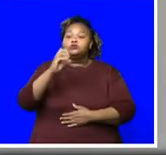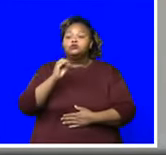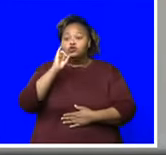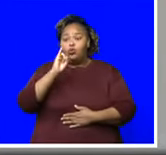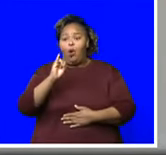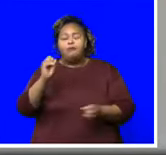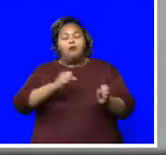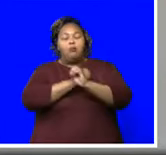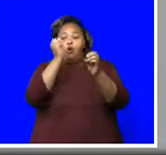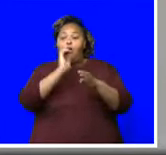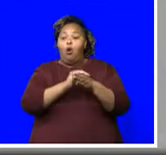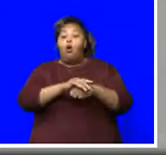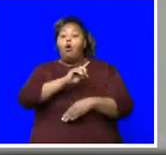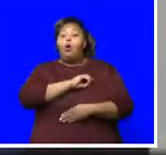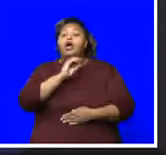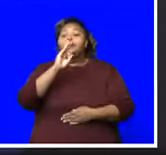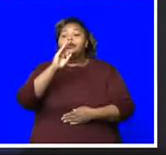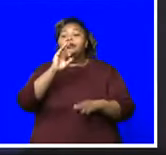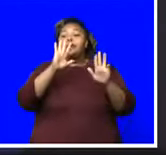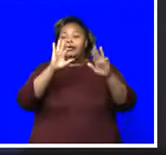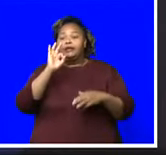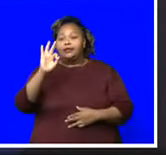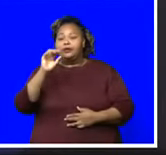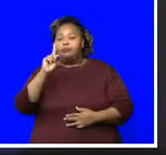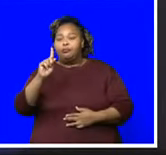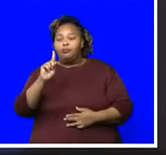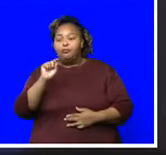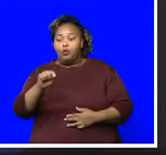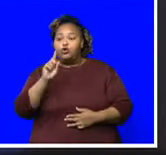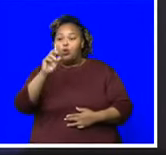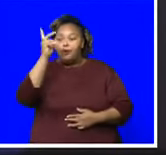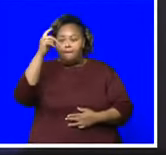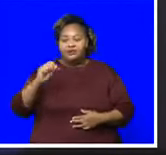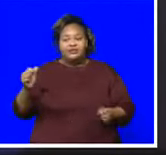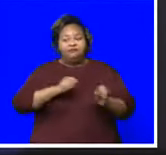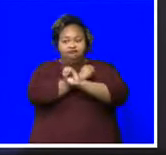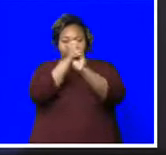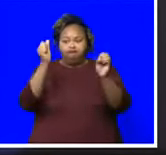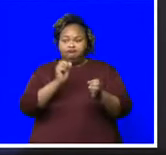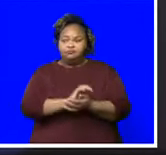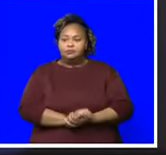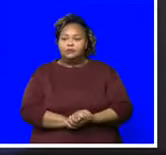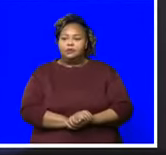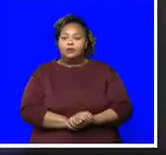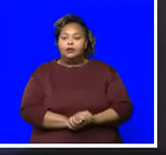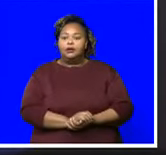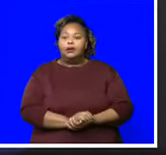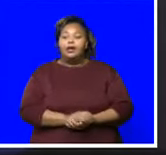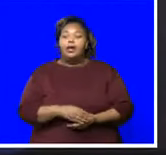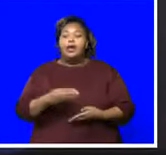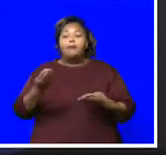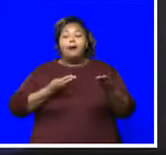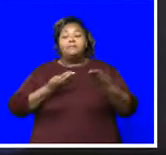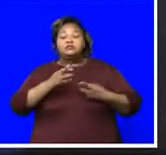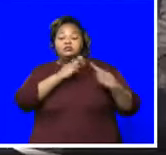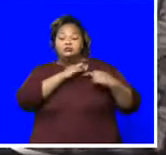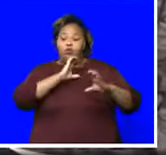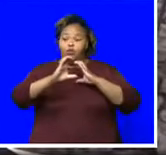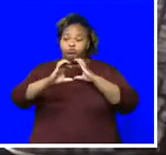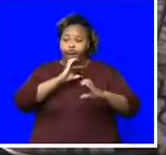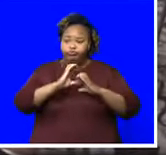ku 93.1%. Kanti ke libandla lelilawula ukuxhumana kuleli Eswatini Communications Commission selinikeke ingapane